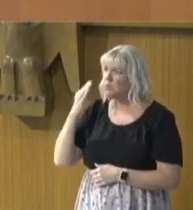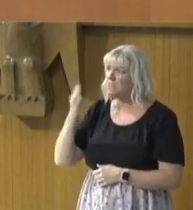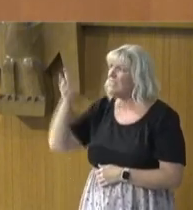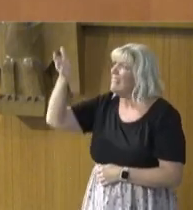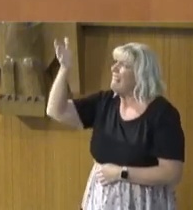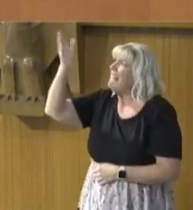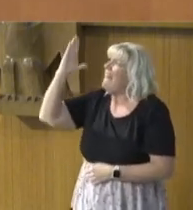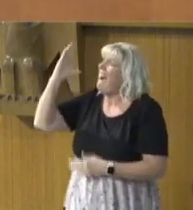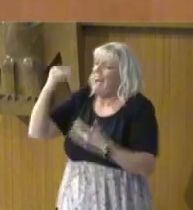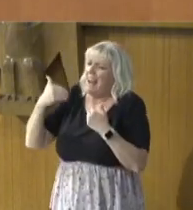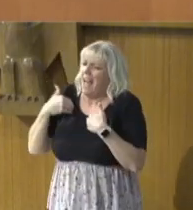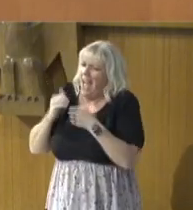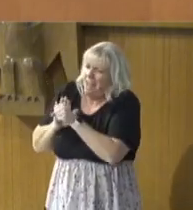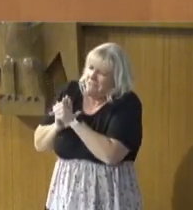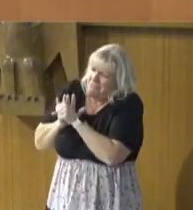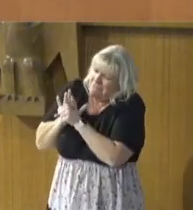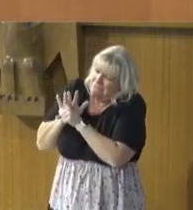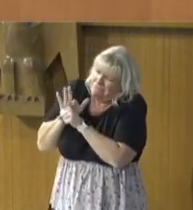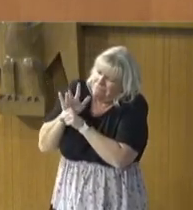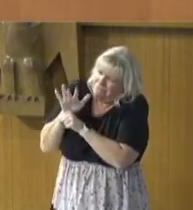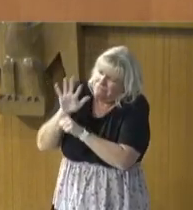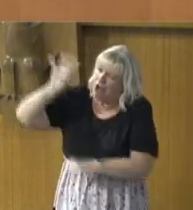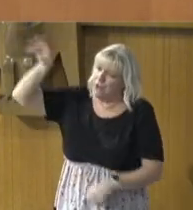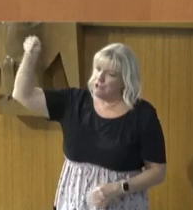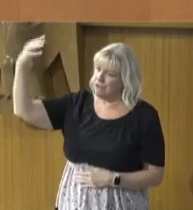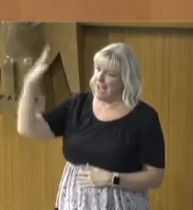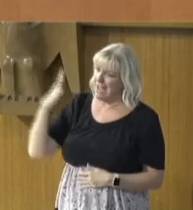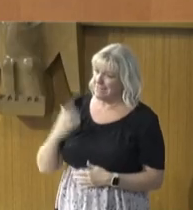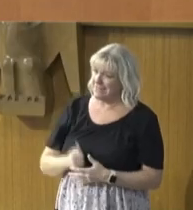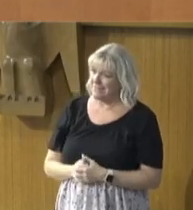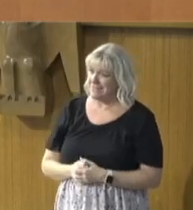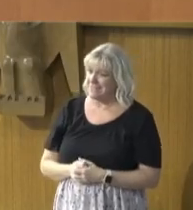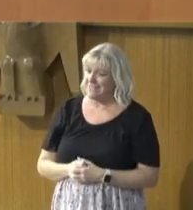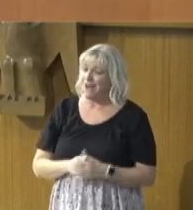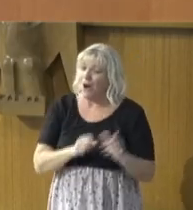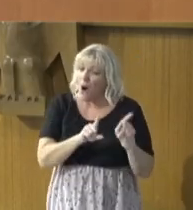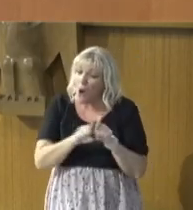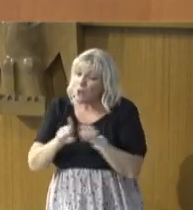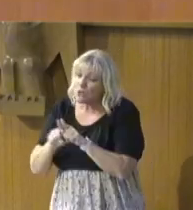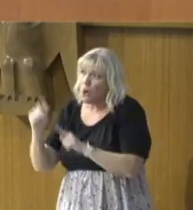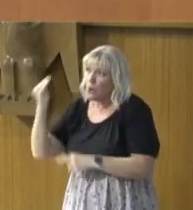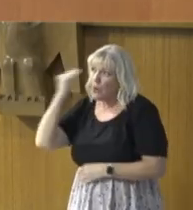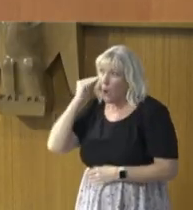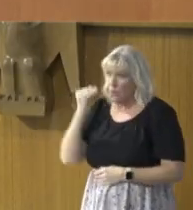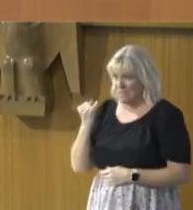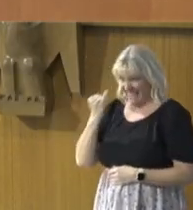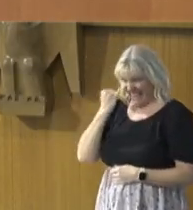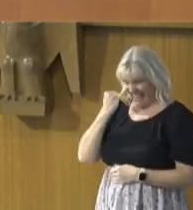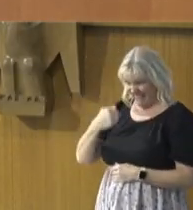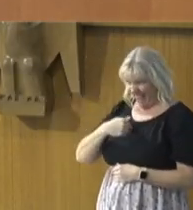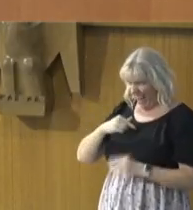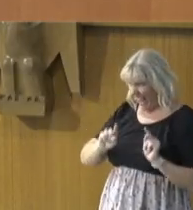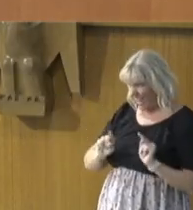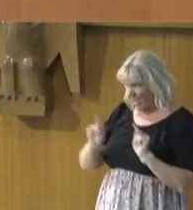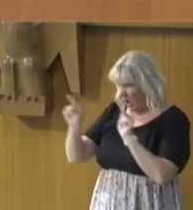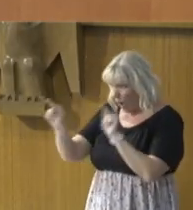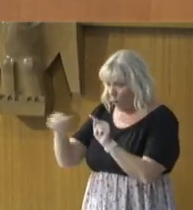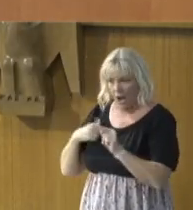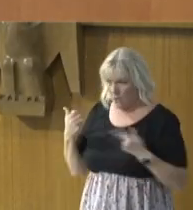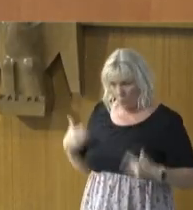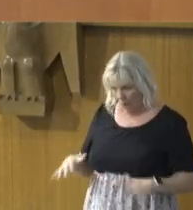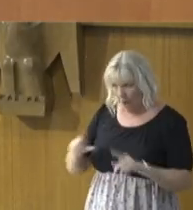unlimited storehouses of grace. And Jonah knows that if he goes where he doesn't want to go,